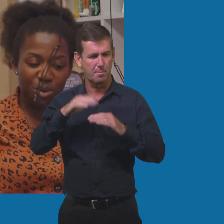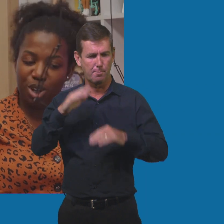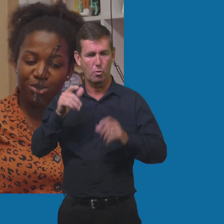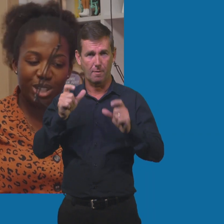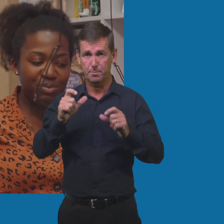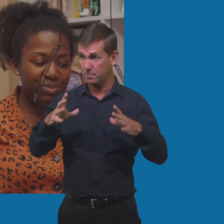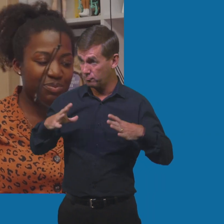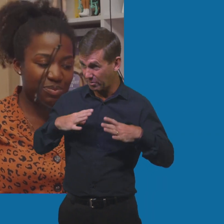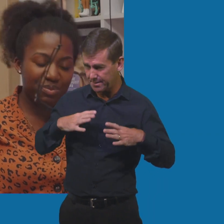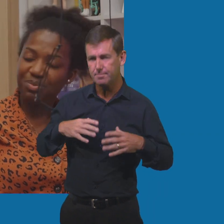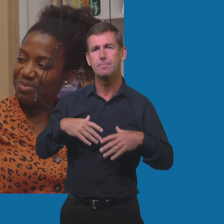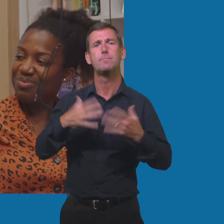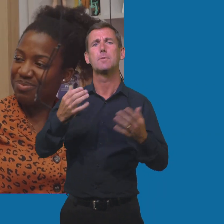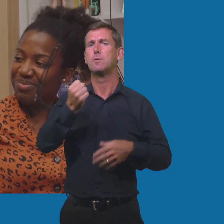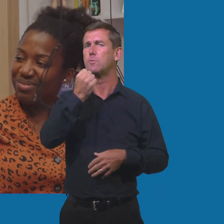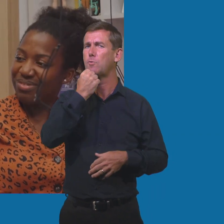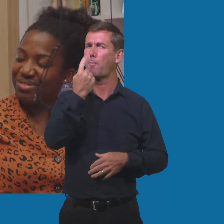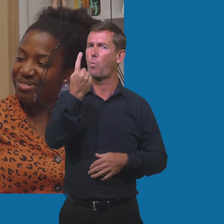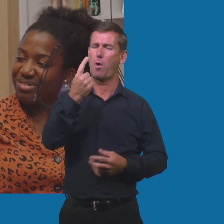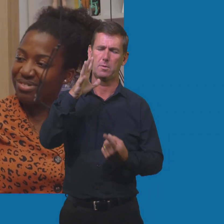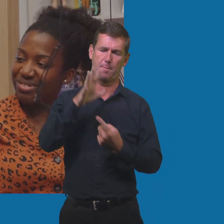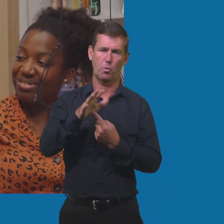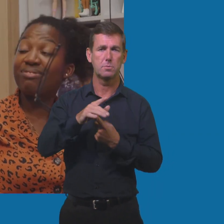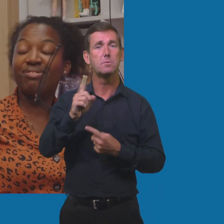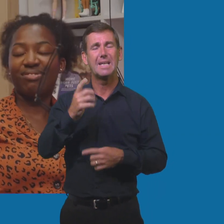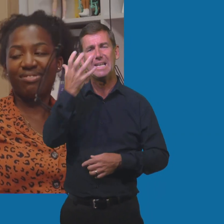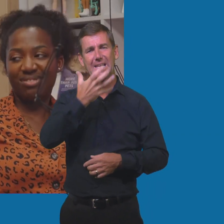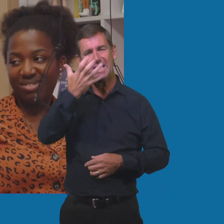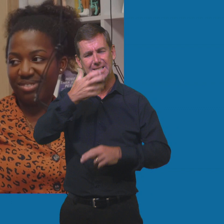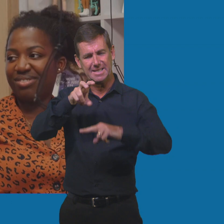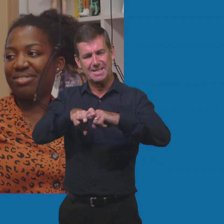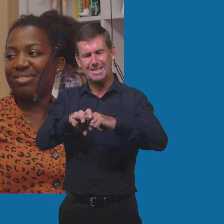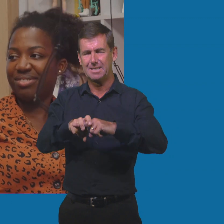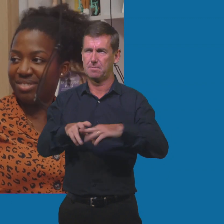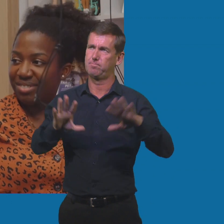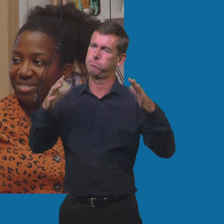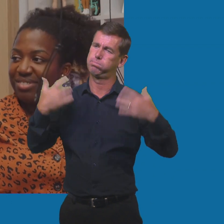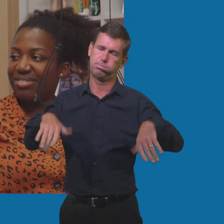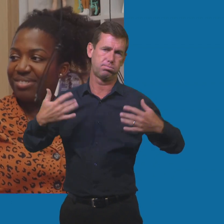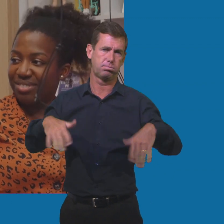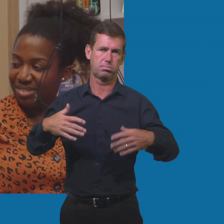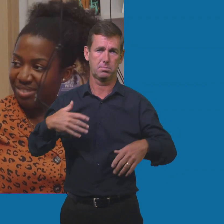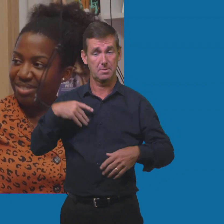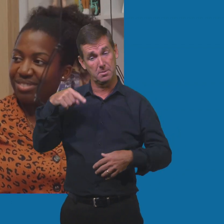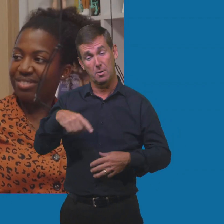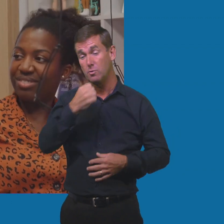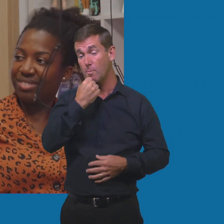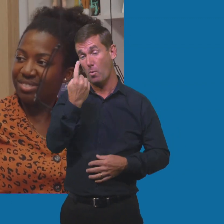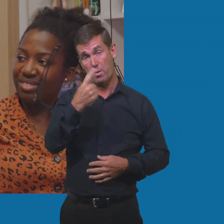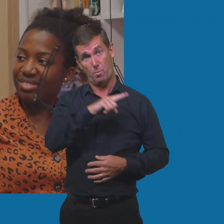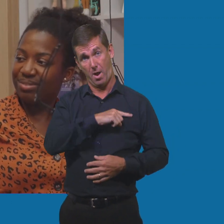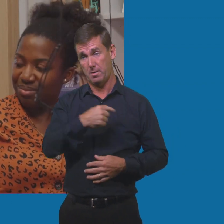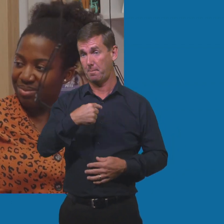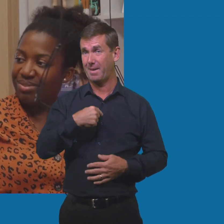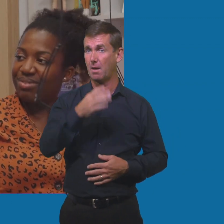in, okay? Go for it. So in at number 1 on my list, heated seats. So this one, the reason I'm going for it first is because whenever